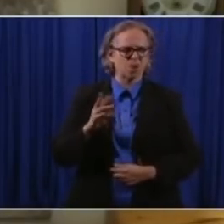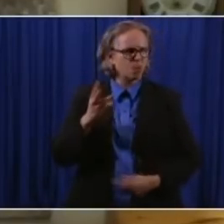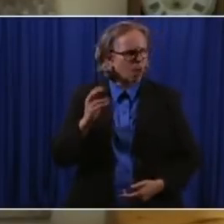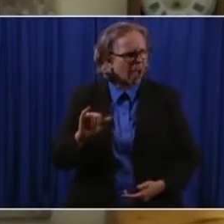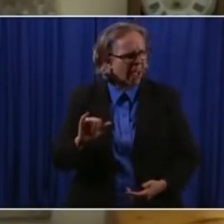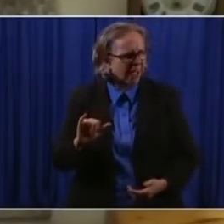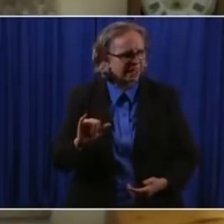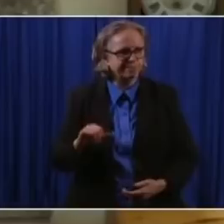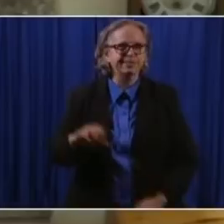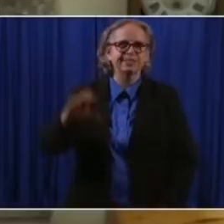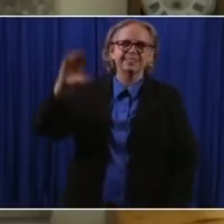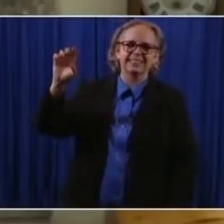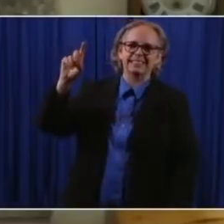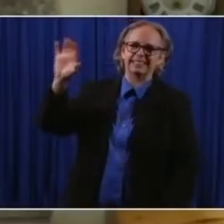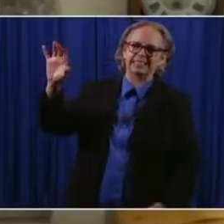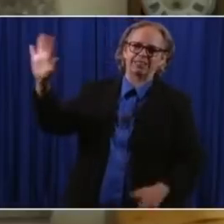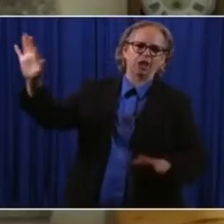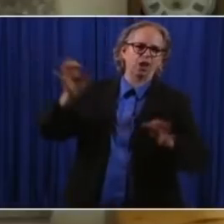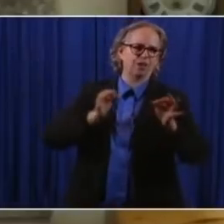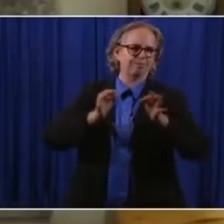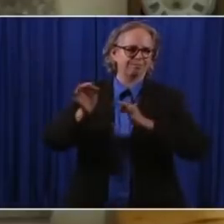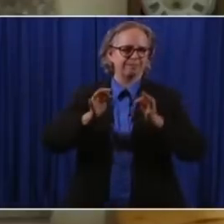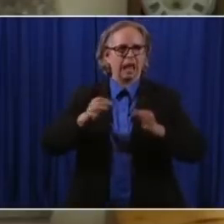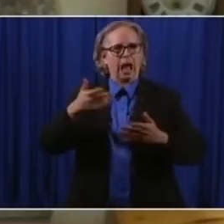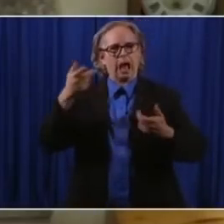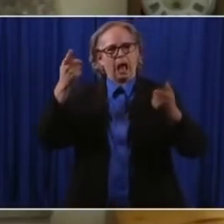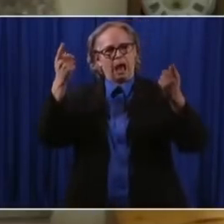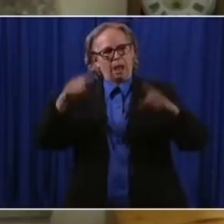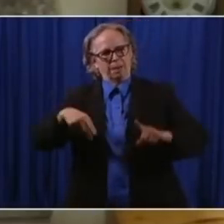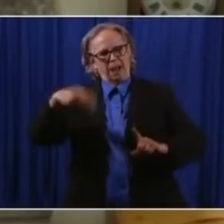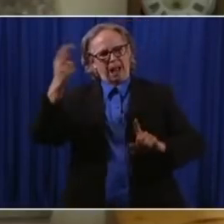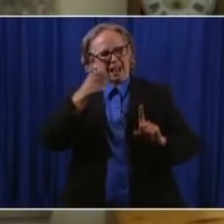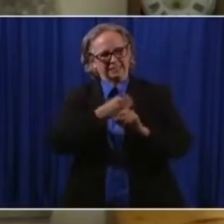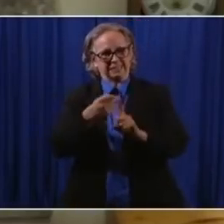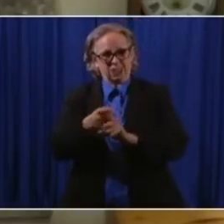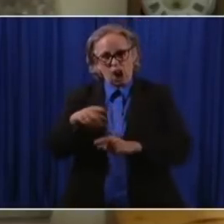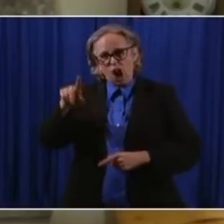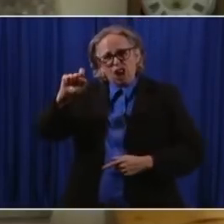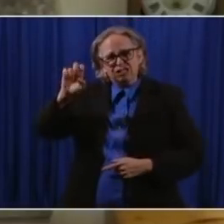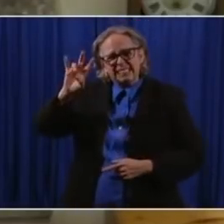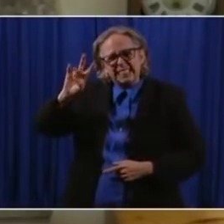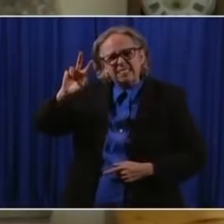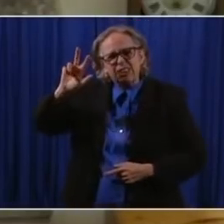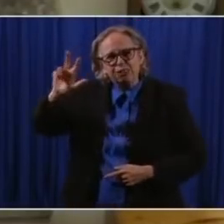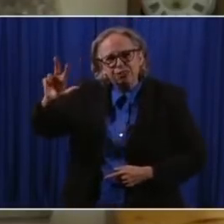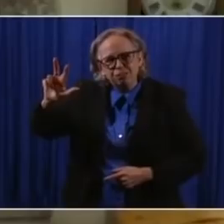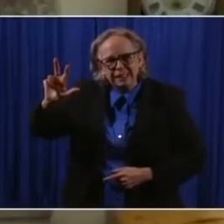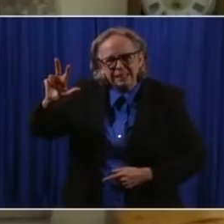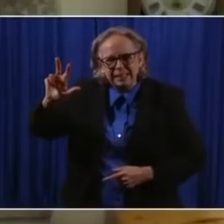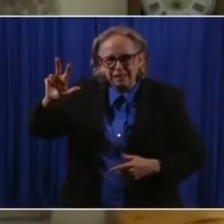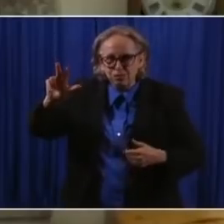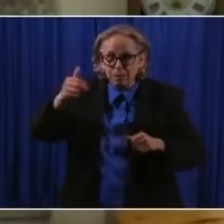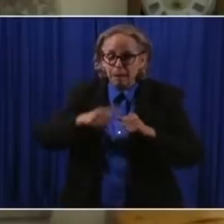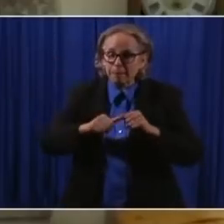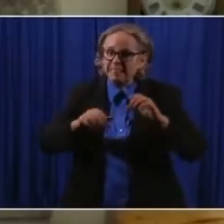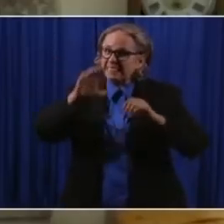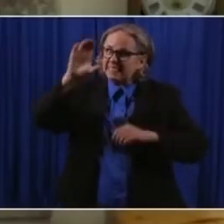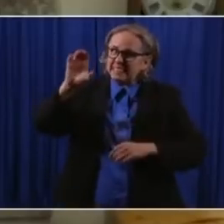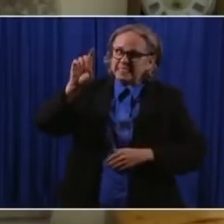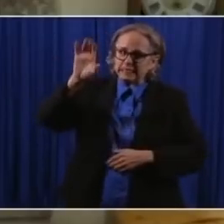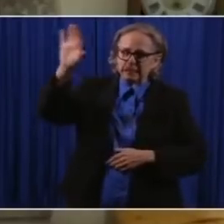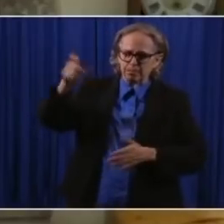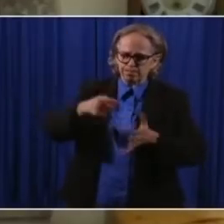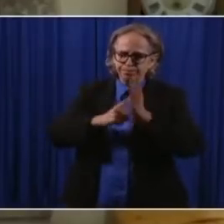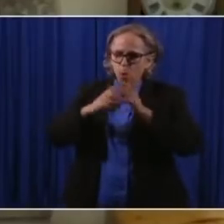and again, they're at 173, so they're way over that. They had 71 new cases during the past 2